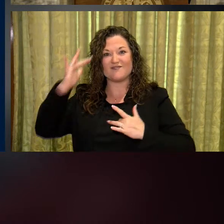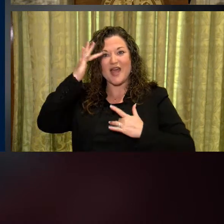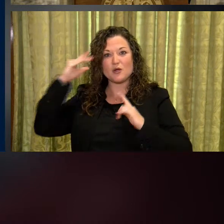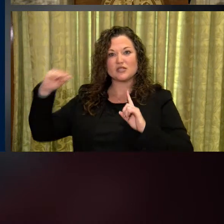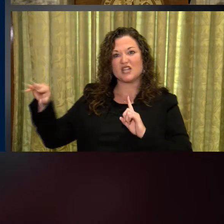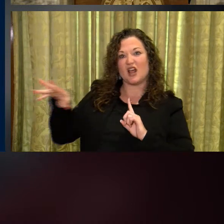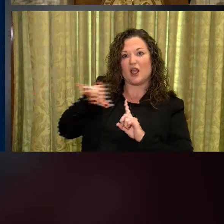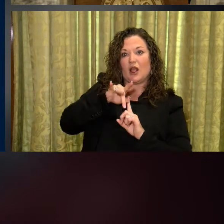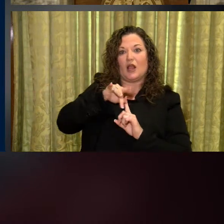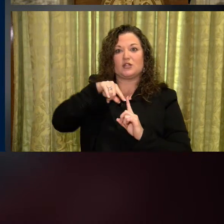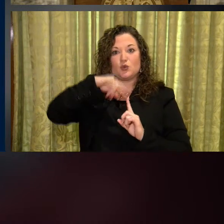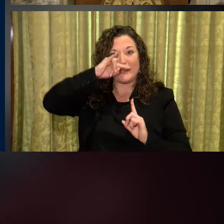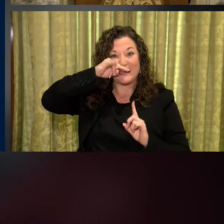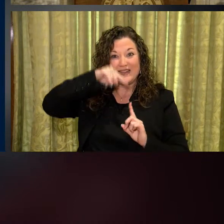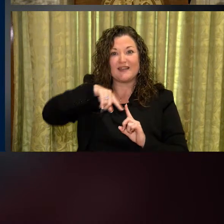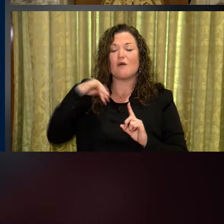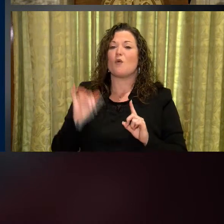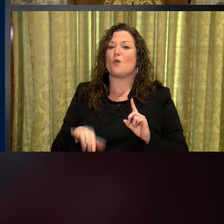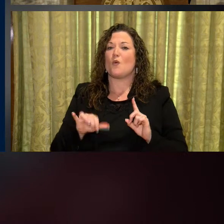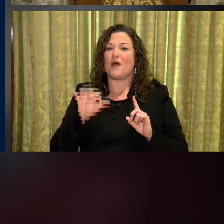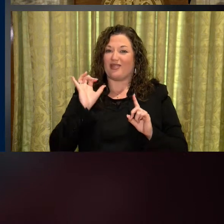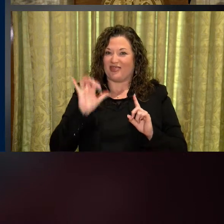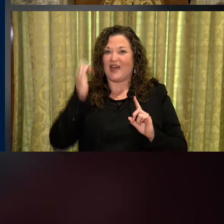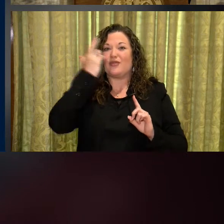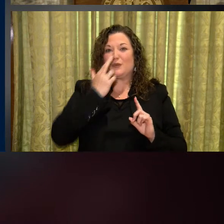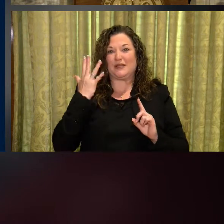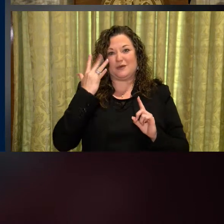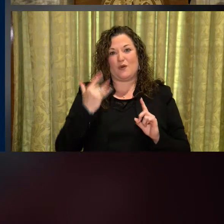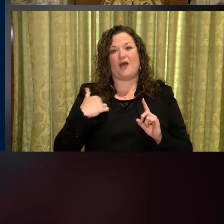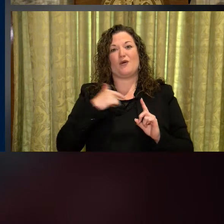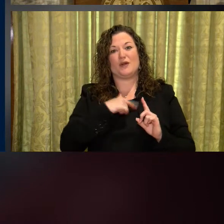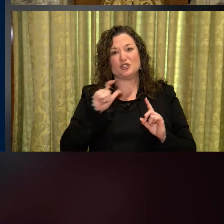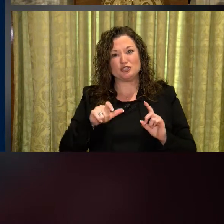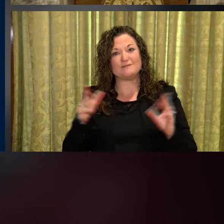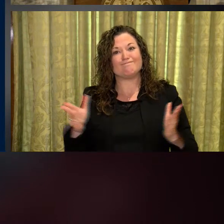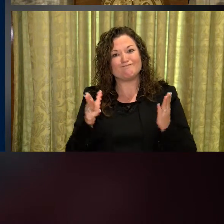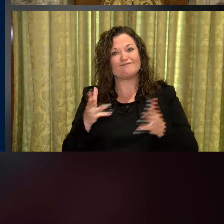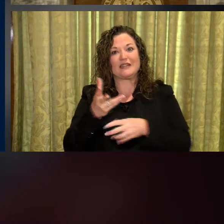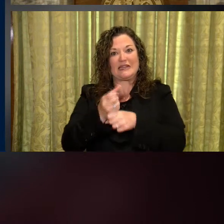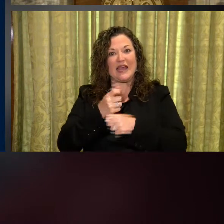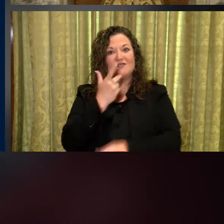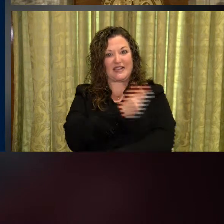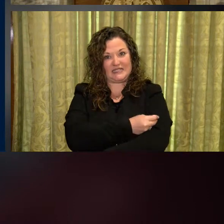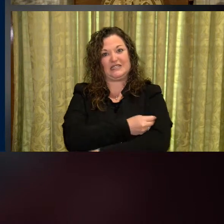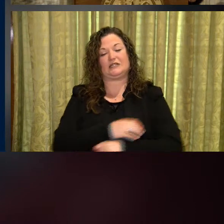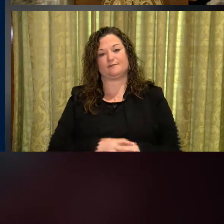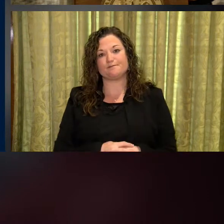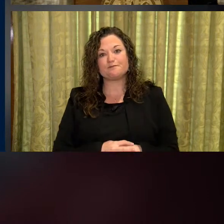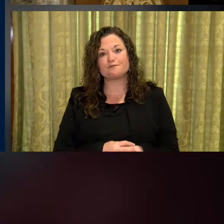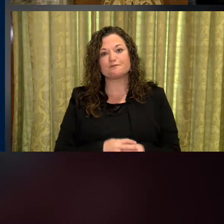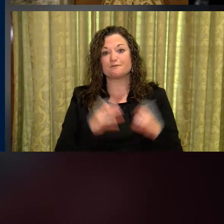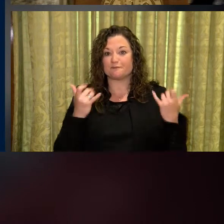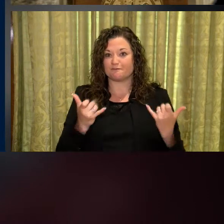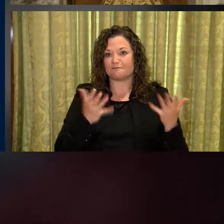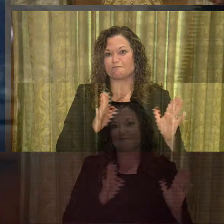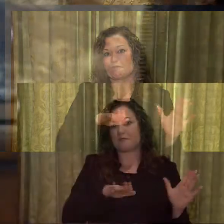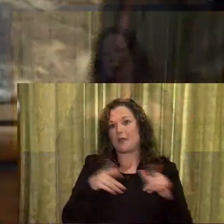if yet another reason for which to accept this vaccine and to take them. So I'll stop there and turn it back over to the